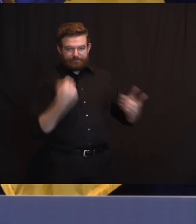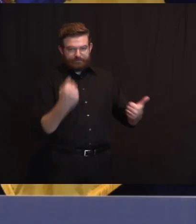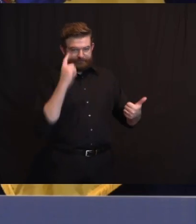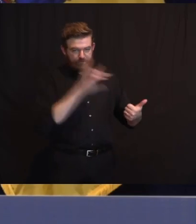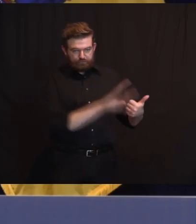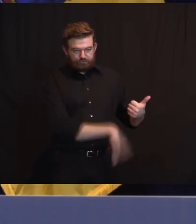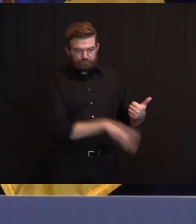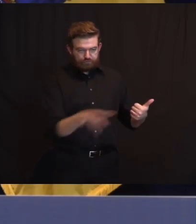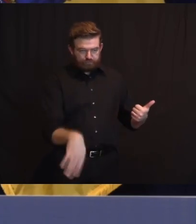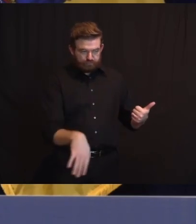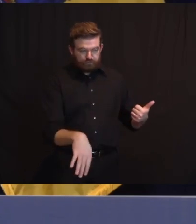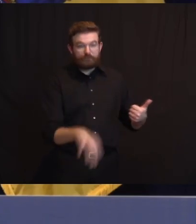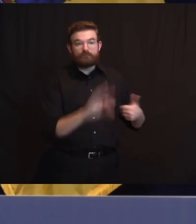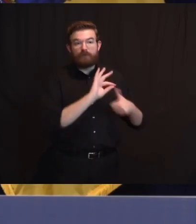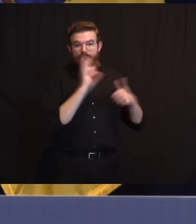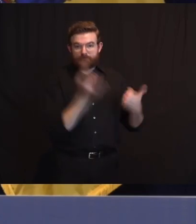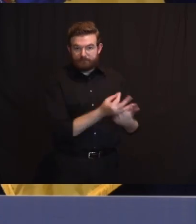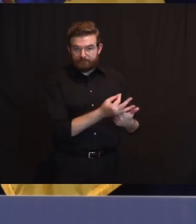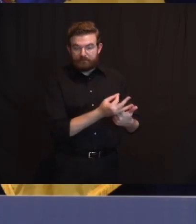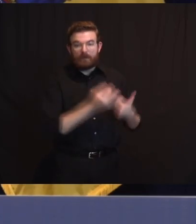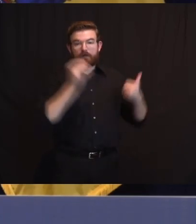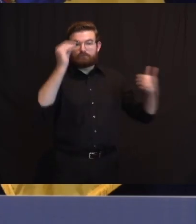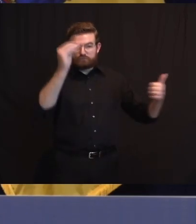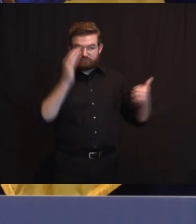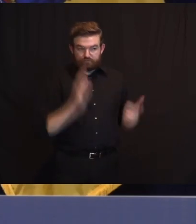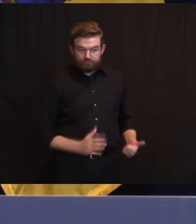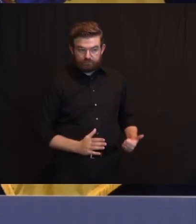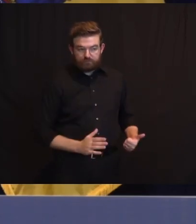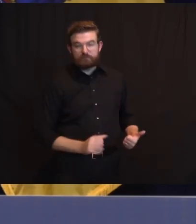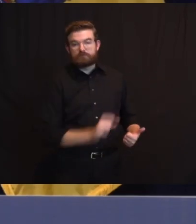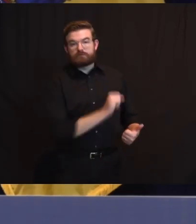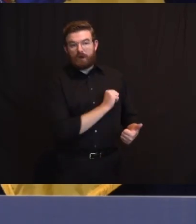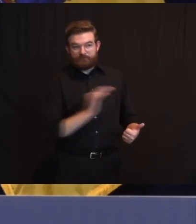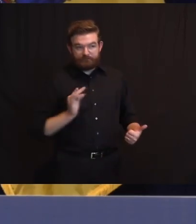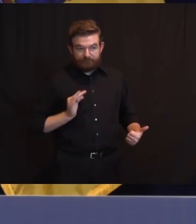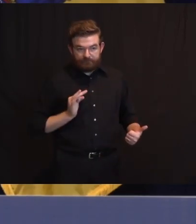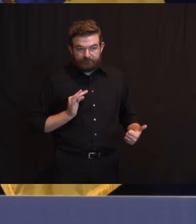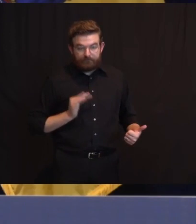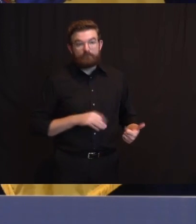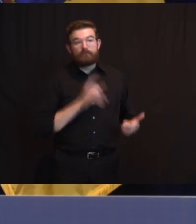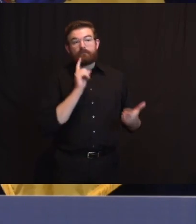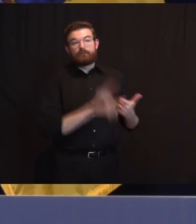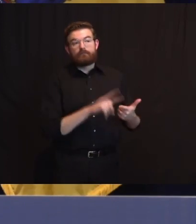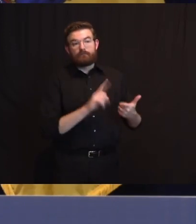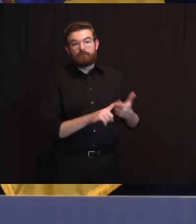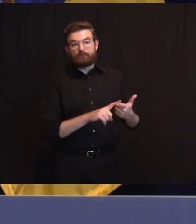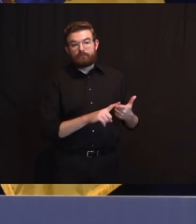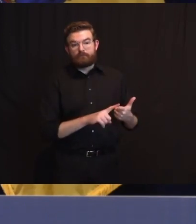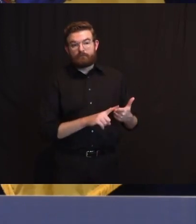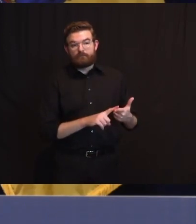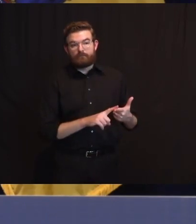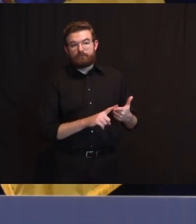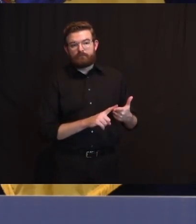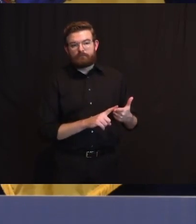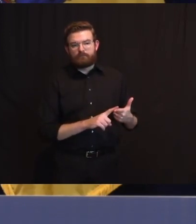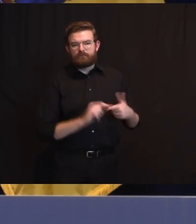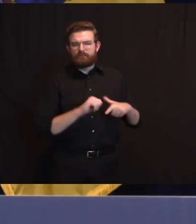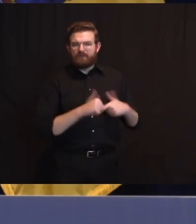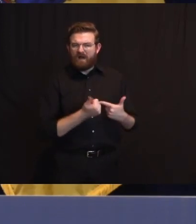families, and certainly educators and staff members. Second one is, how can we best educate our